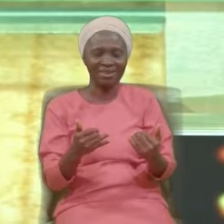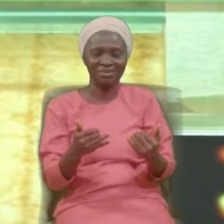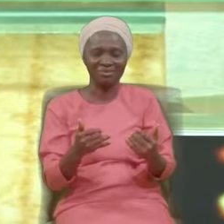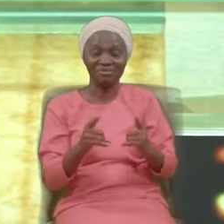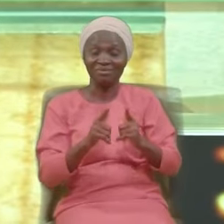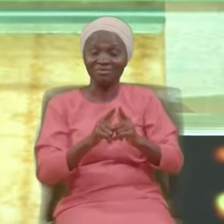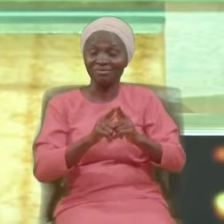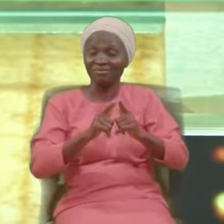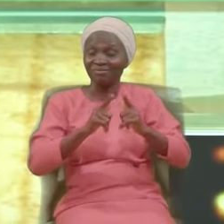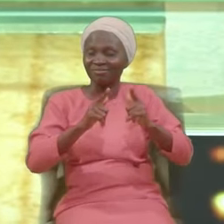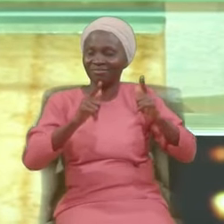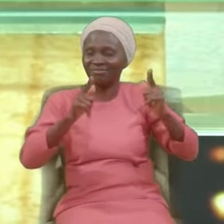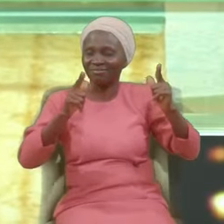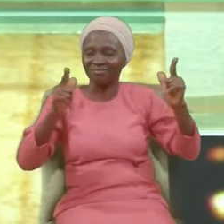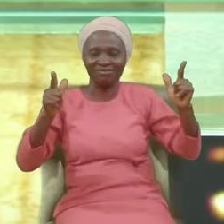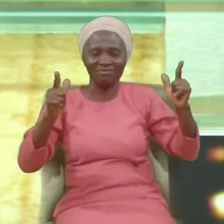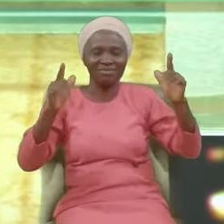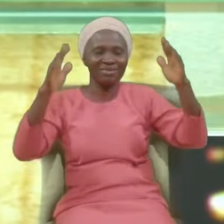Supernaturally.